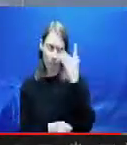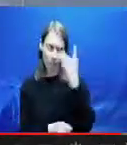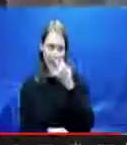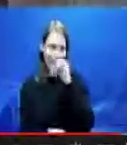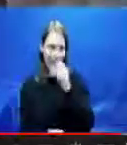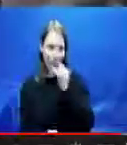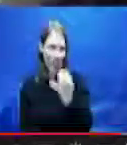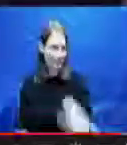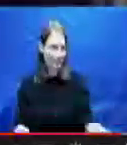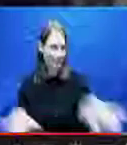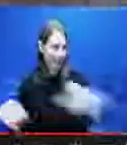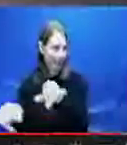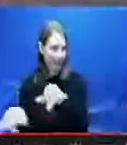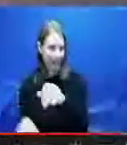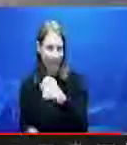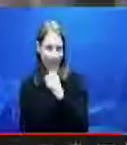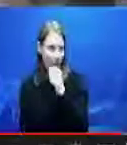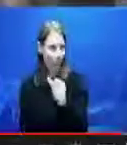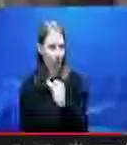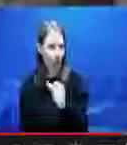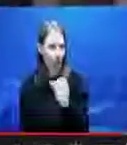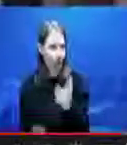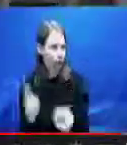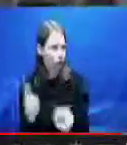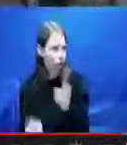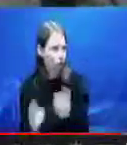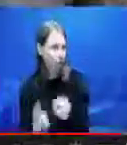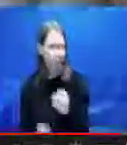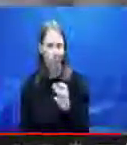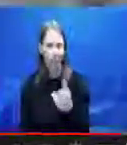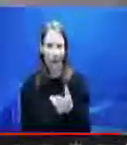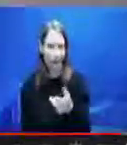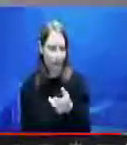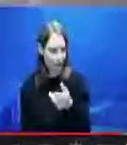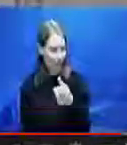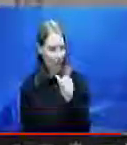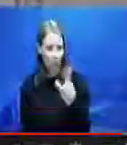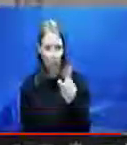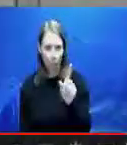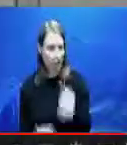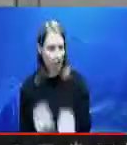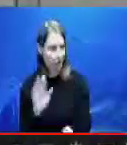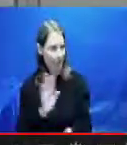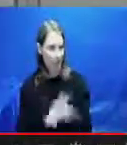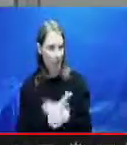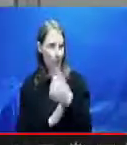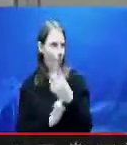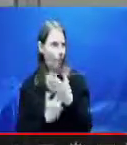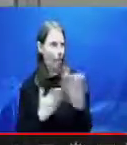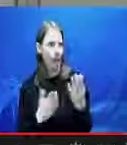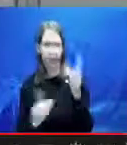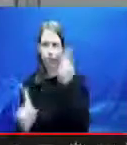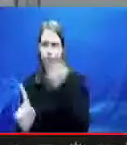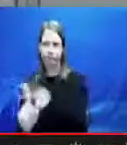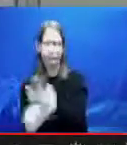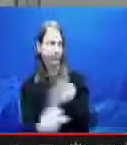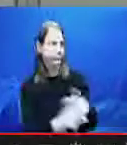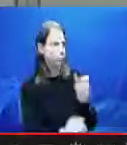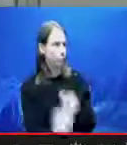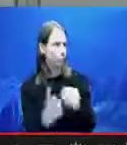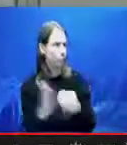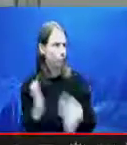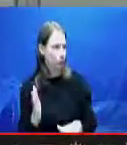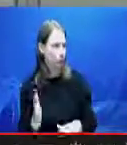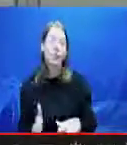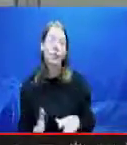clones. You can't figure out how to make something that's going to blanket everything and fix all the problems that they have. But I think this is a step towards that. And I think